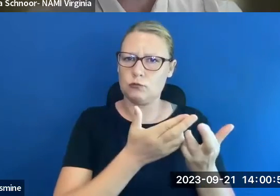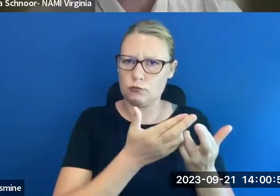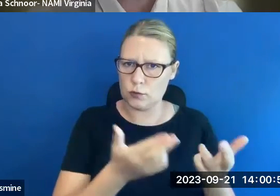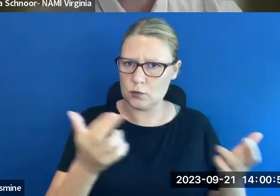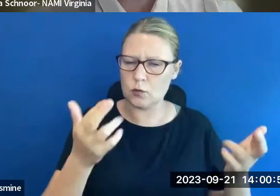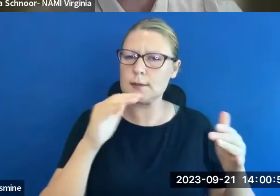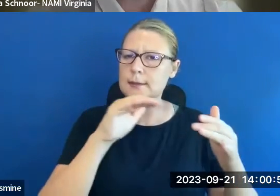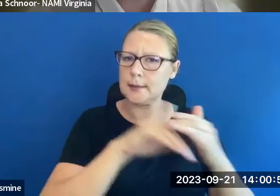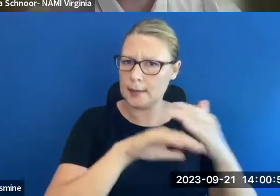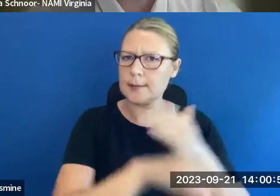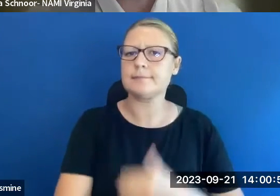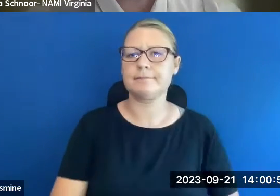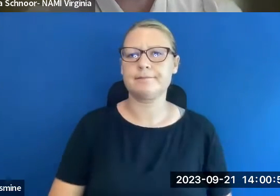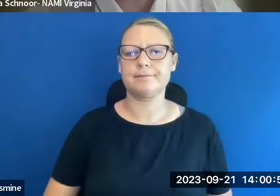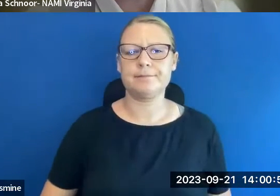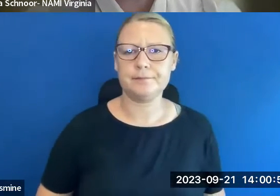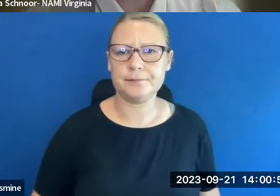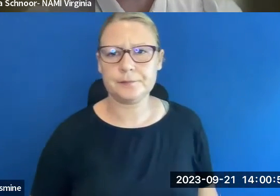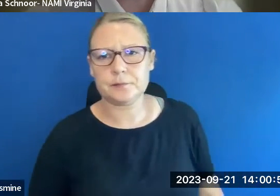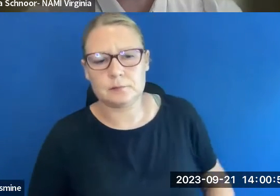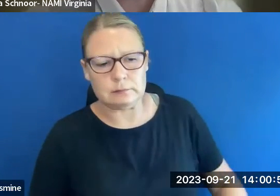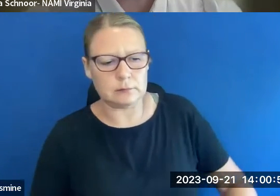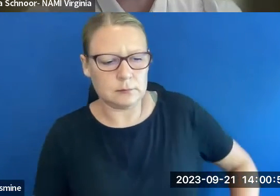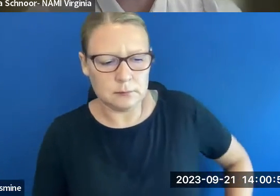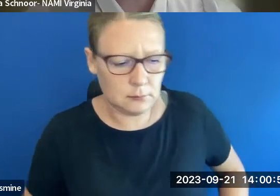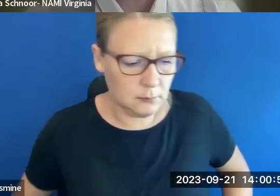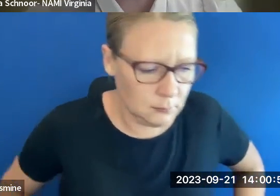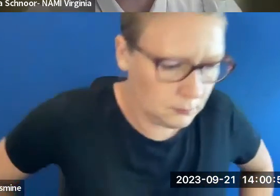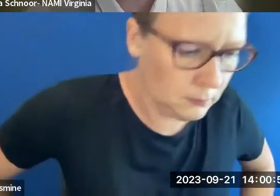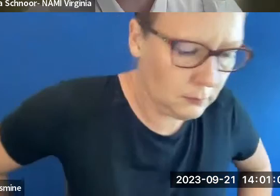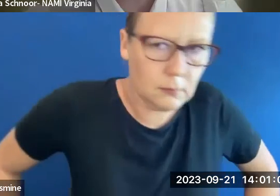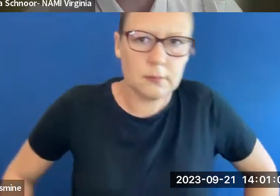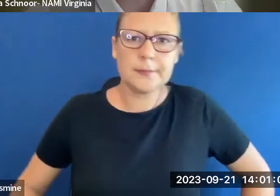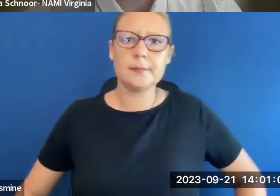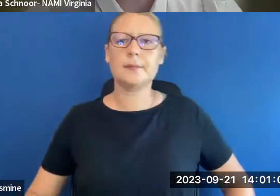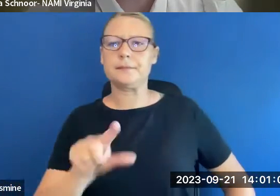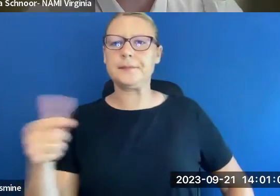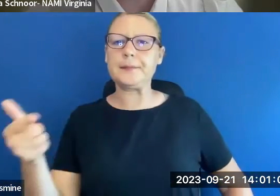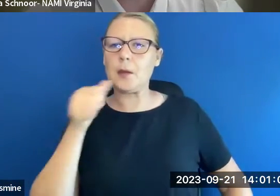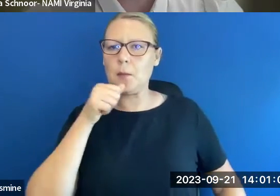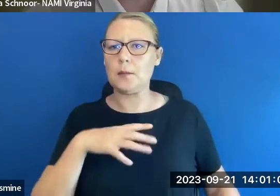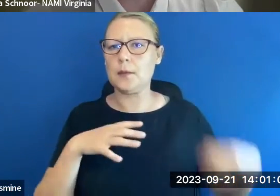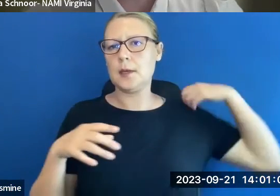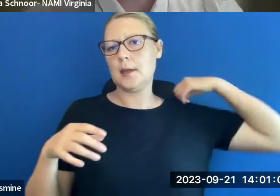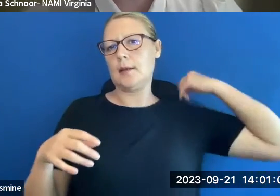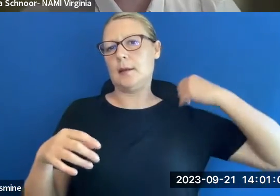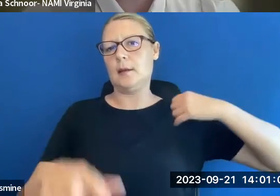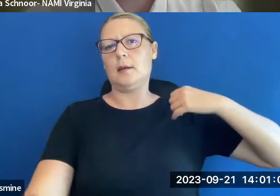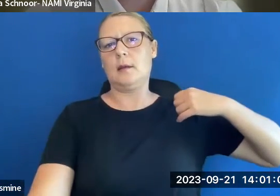Ryan, one of the things that I feel like I'm noticing is that there are more youth who are seeking